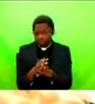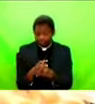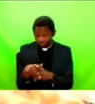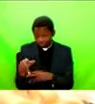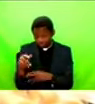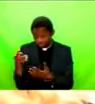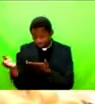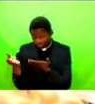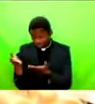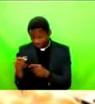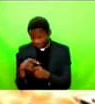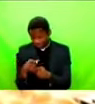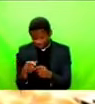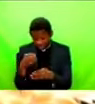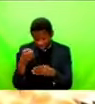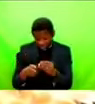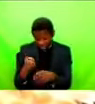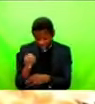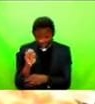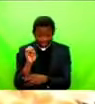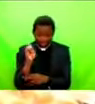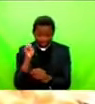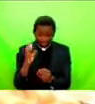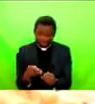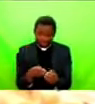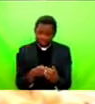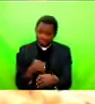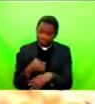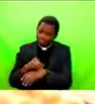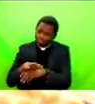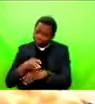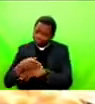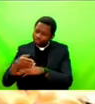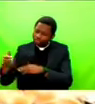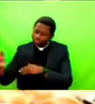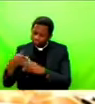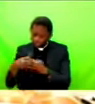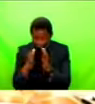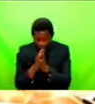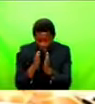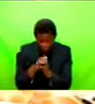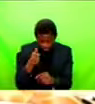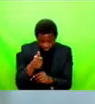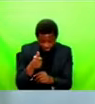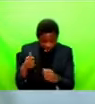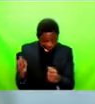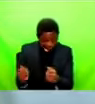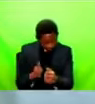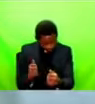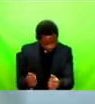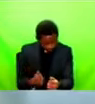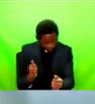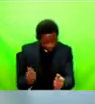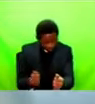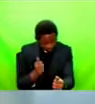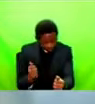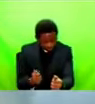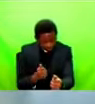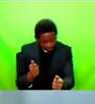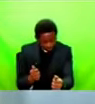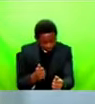ye pon e juma ni e janu kwenye. Ye srese wankasa. Ube di ubo ni e chi. Waye ni